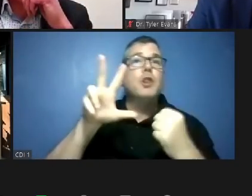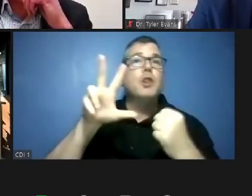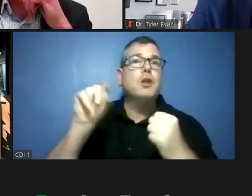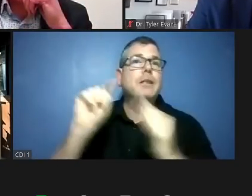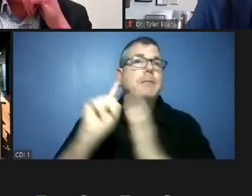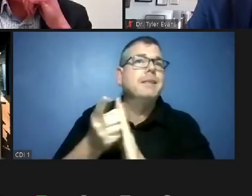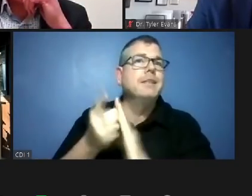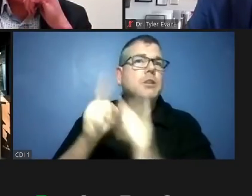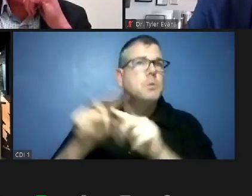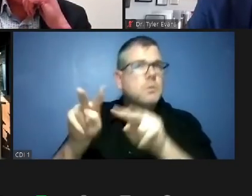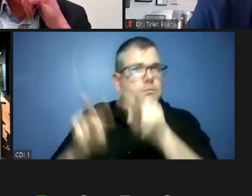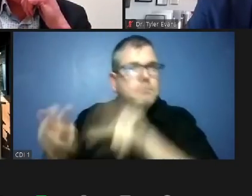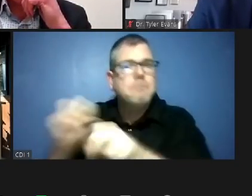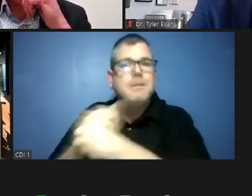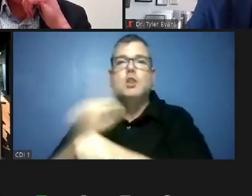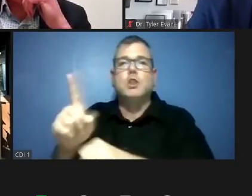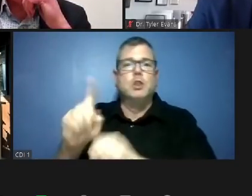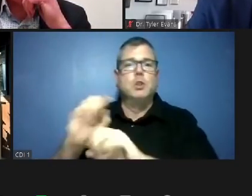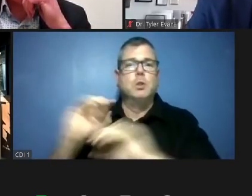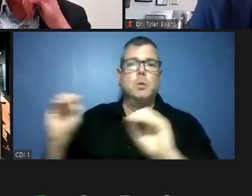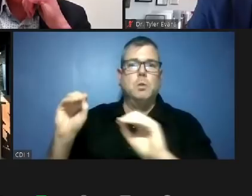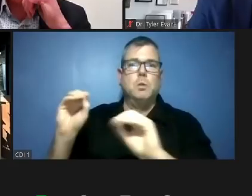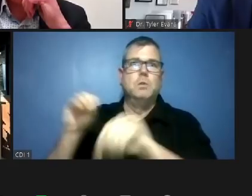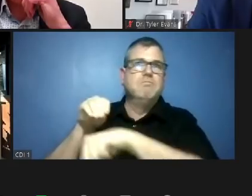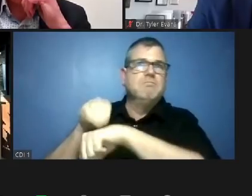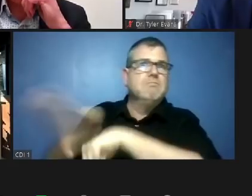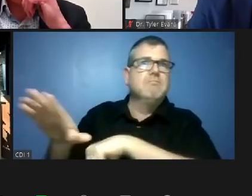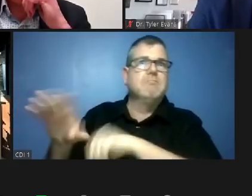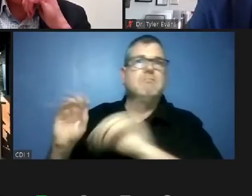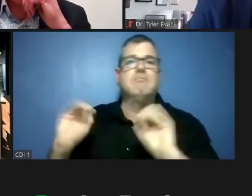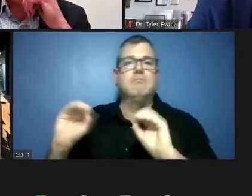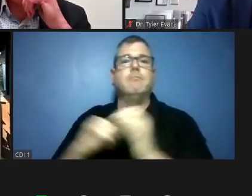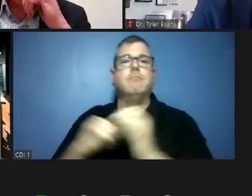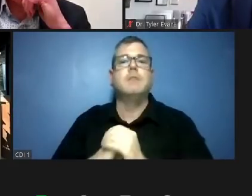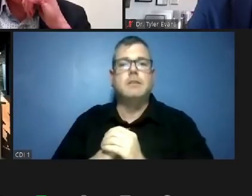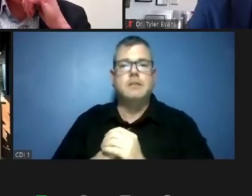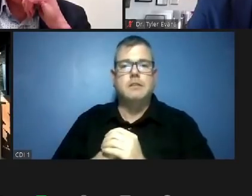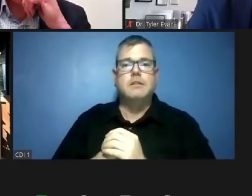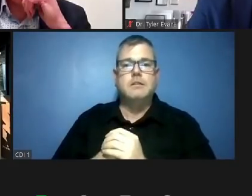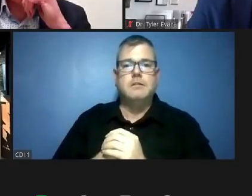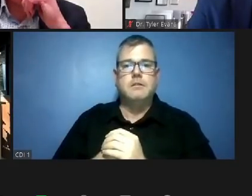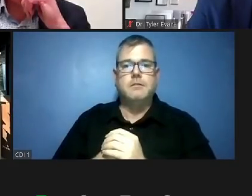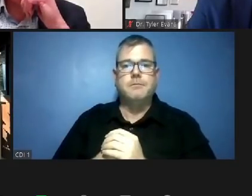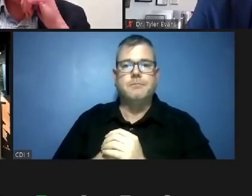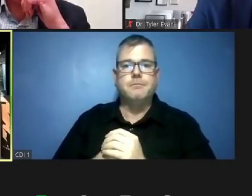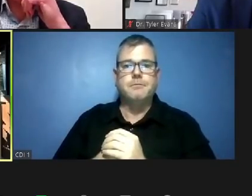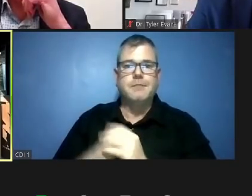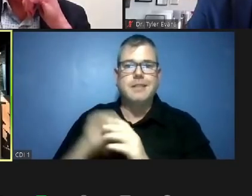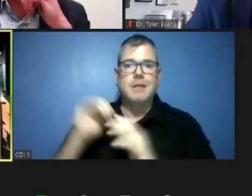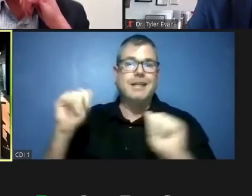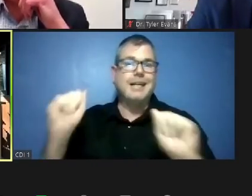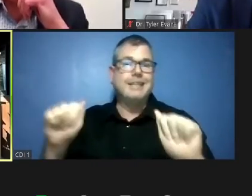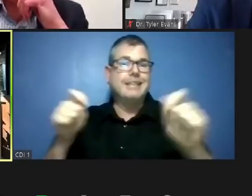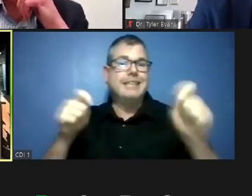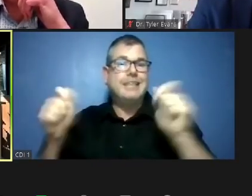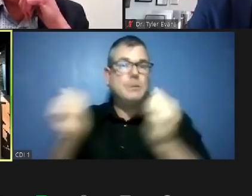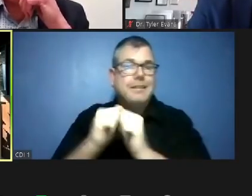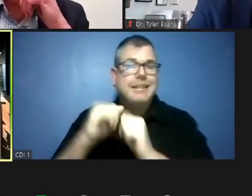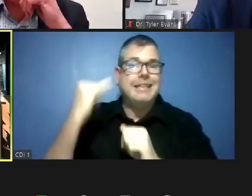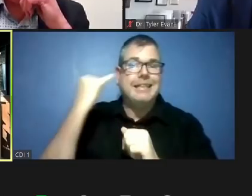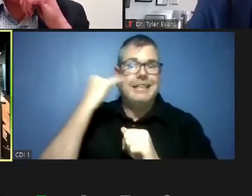with anaphylaxis in line with CDC recommendations. It's helpful. Thank you.